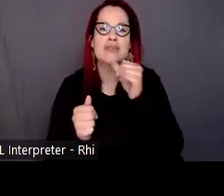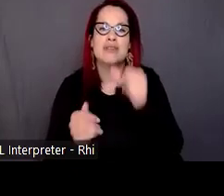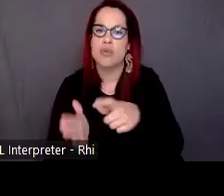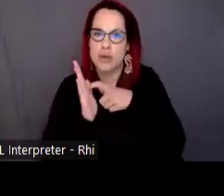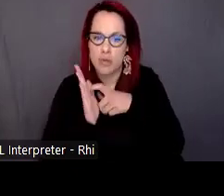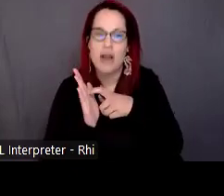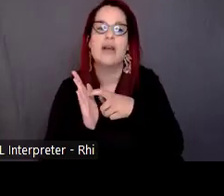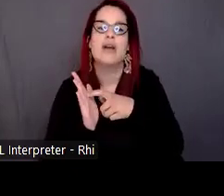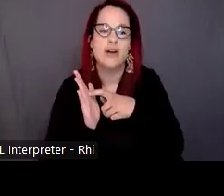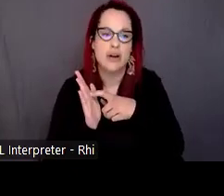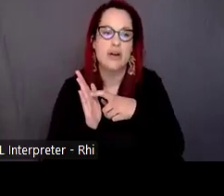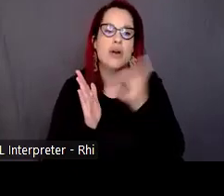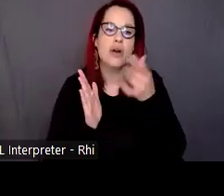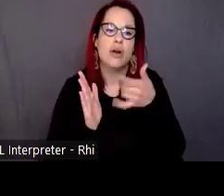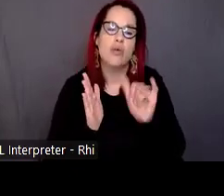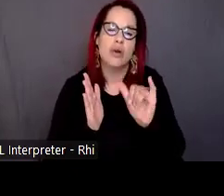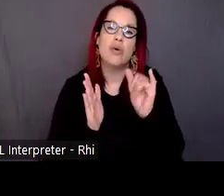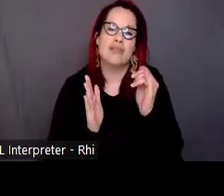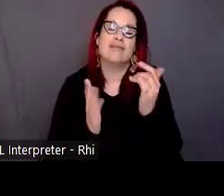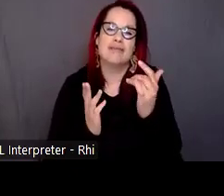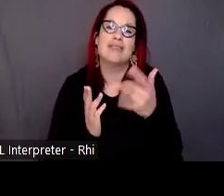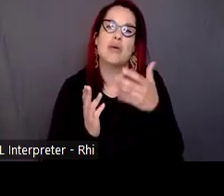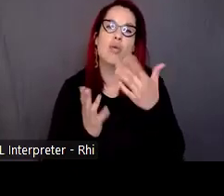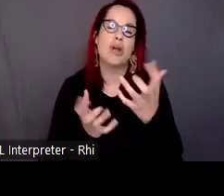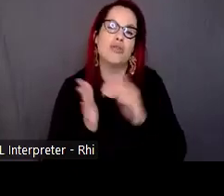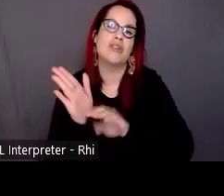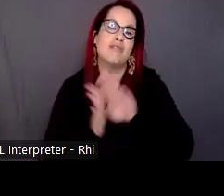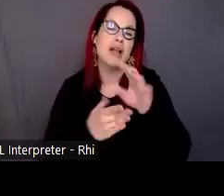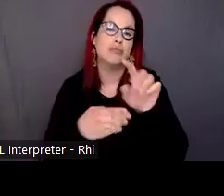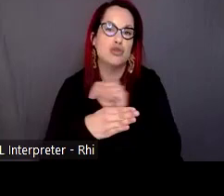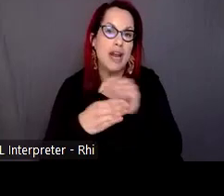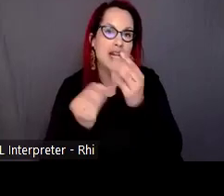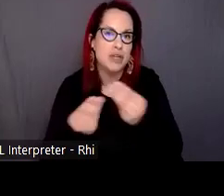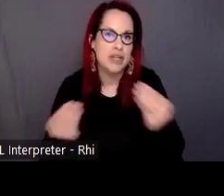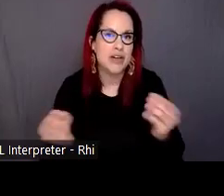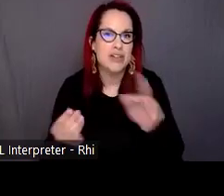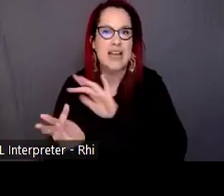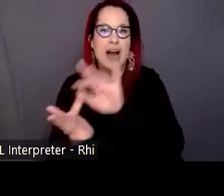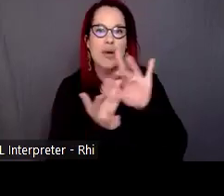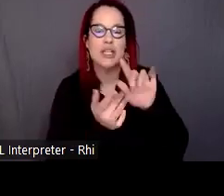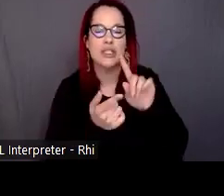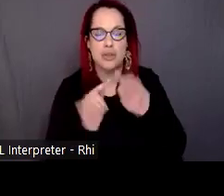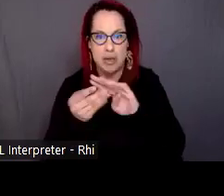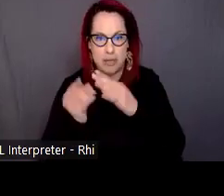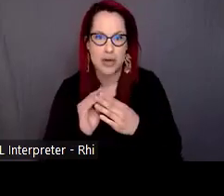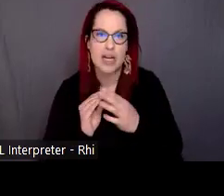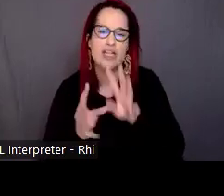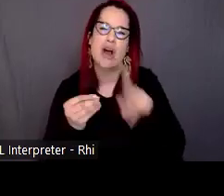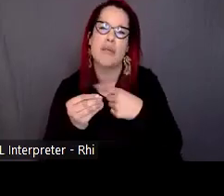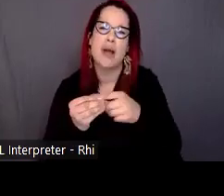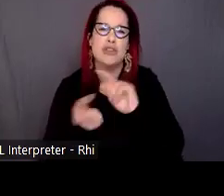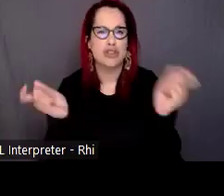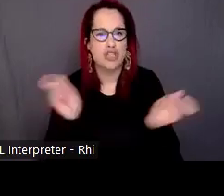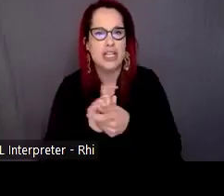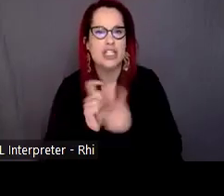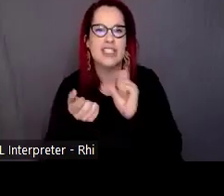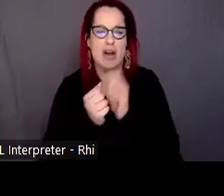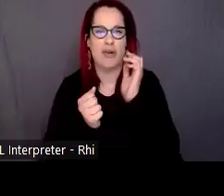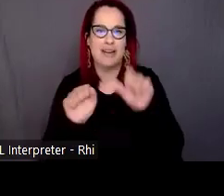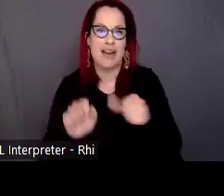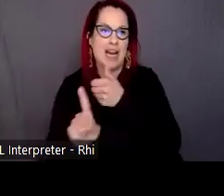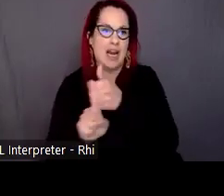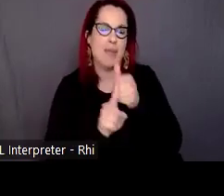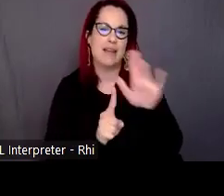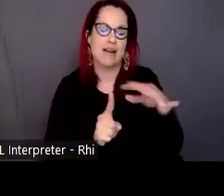developing a lot of training materials, doing outreach to the community to talk about the changes, how it affects their application, and how it affects how to